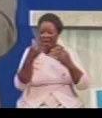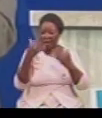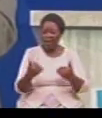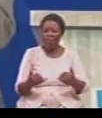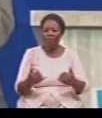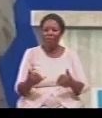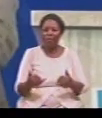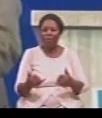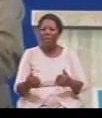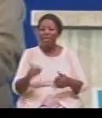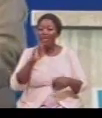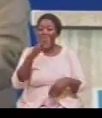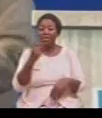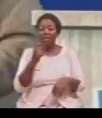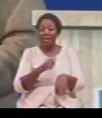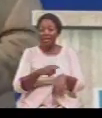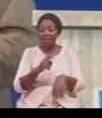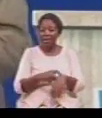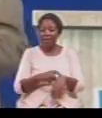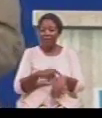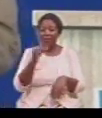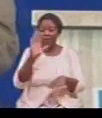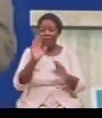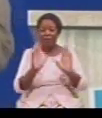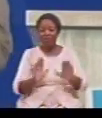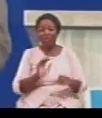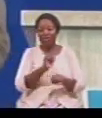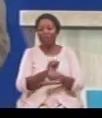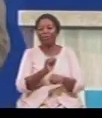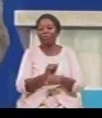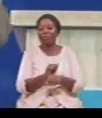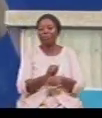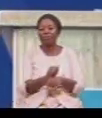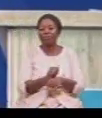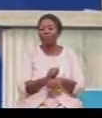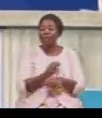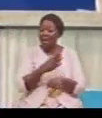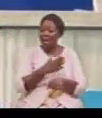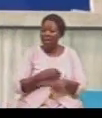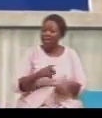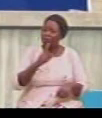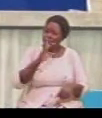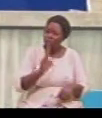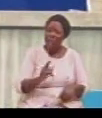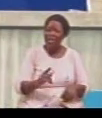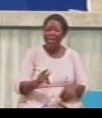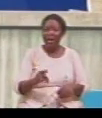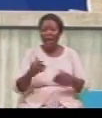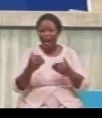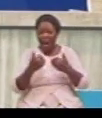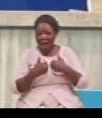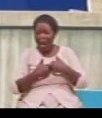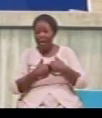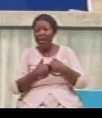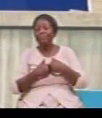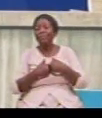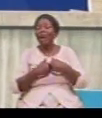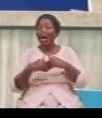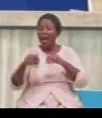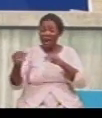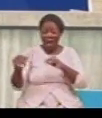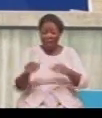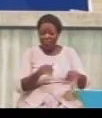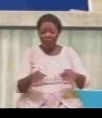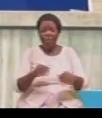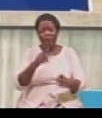now, at the time of your miracle. And actually have active faith,